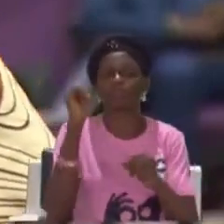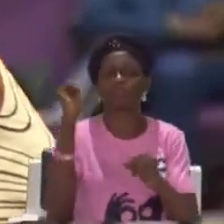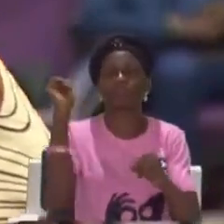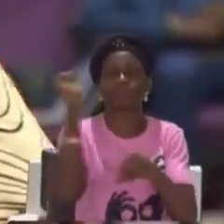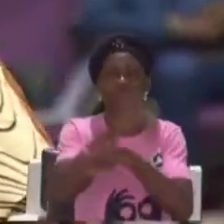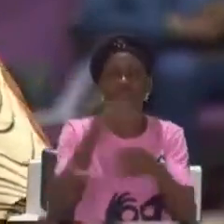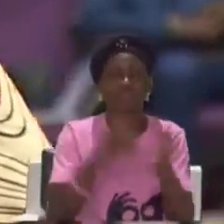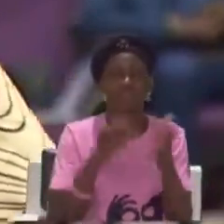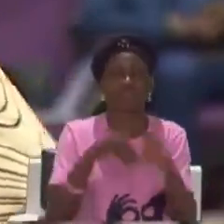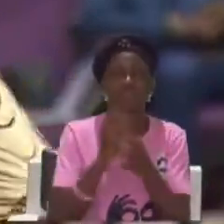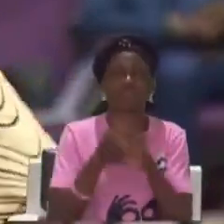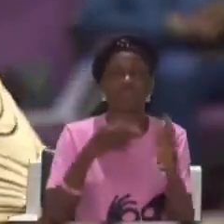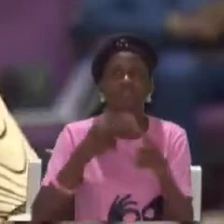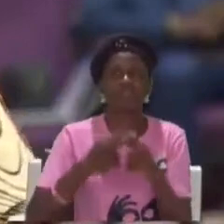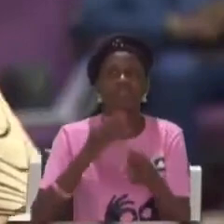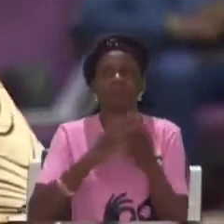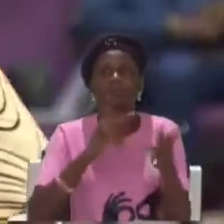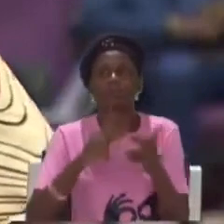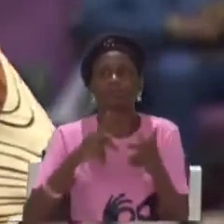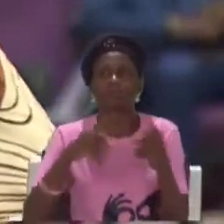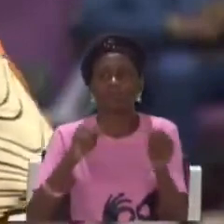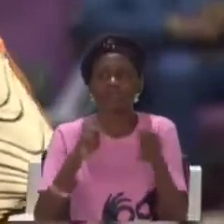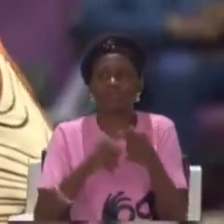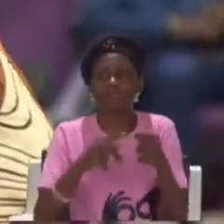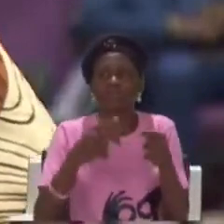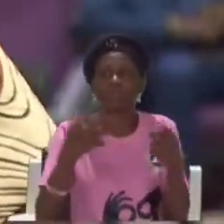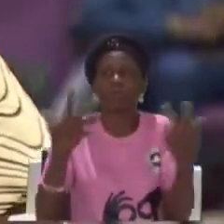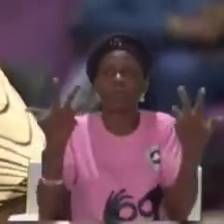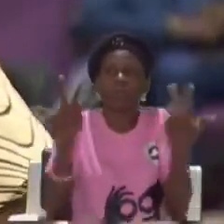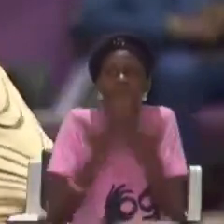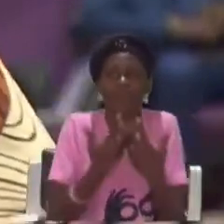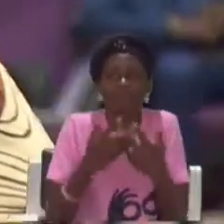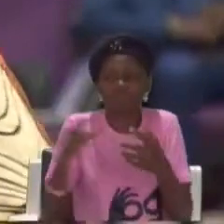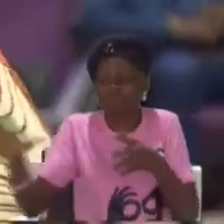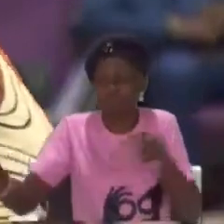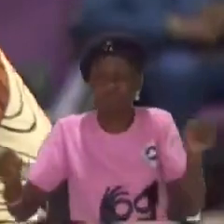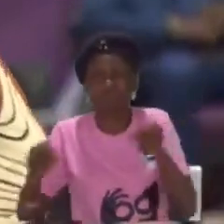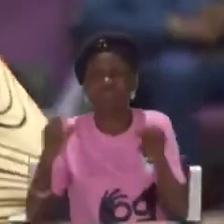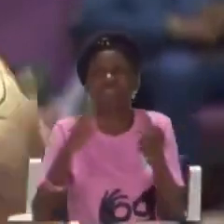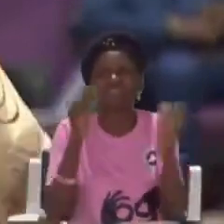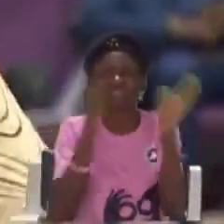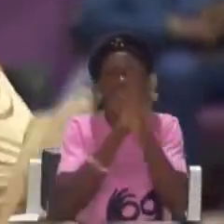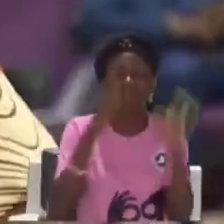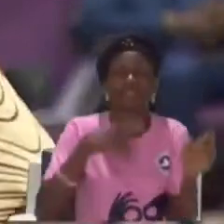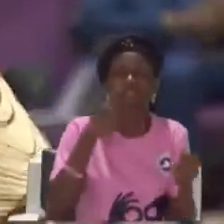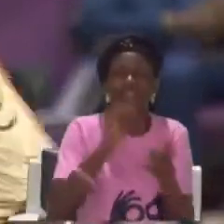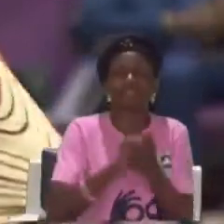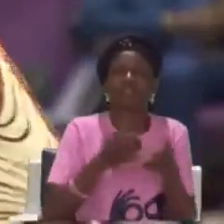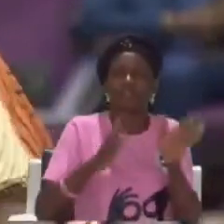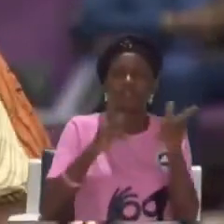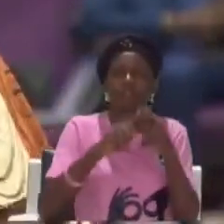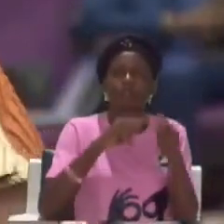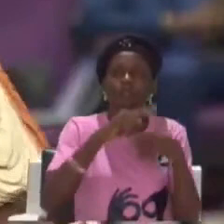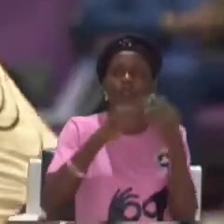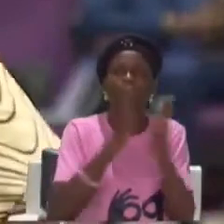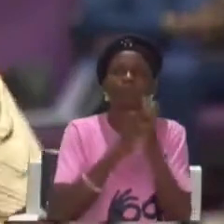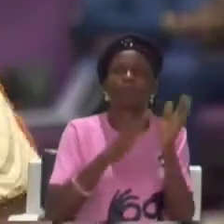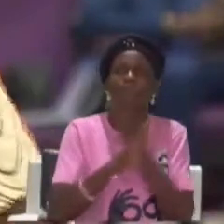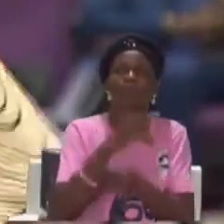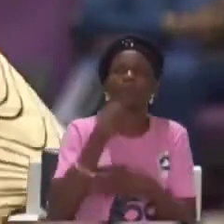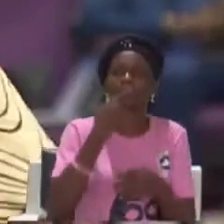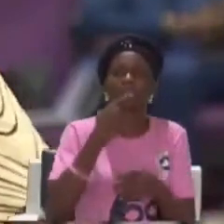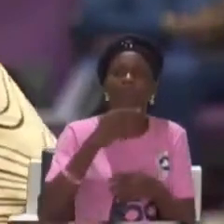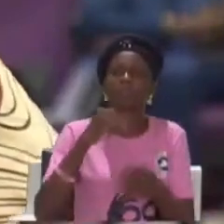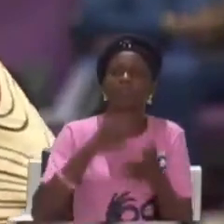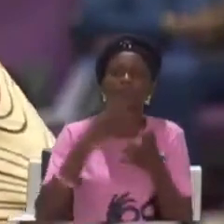of that day, some people planned to machinate me. And Lord reminded me, distraction. And I said, they should allow me to go and pray. And God says that